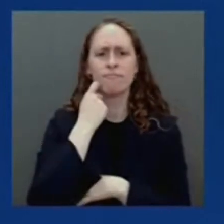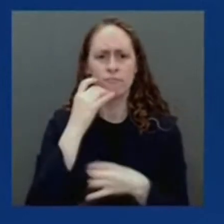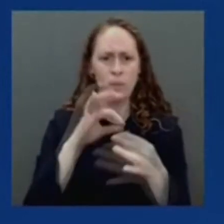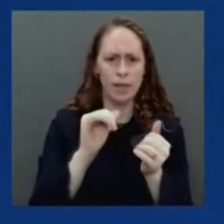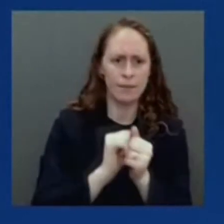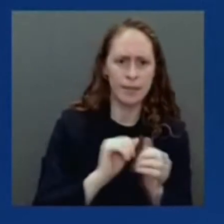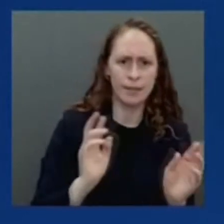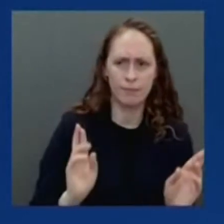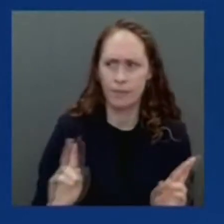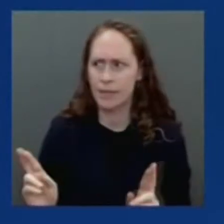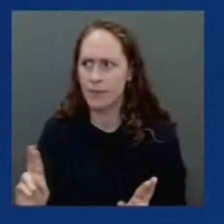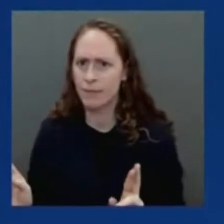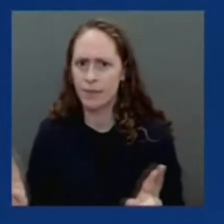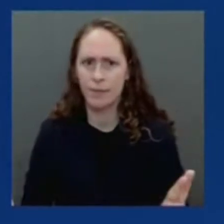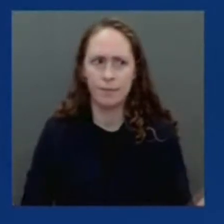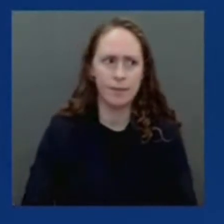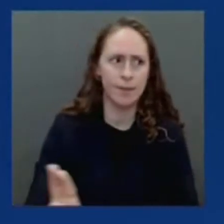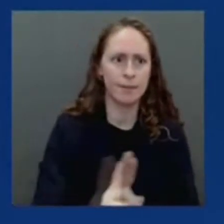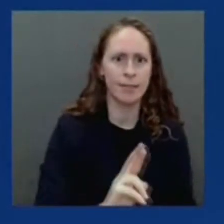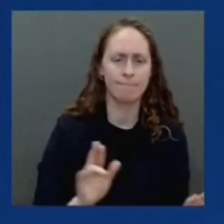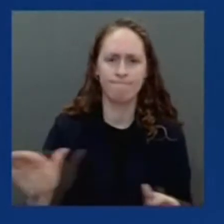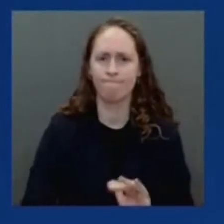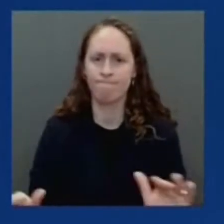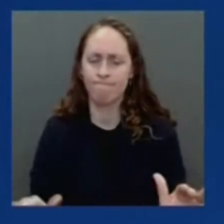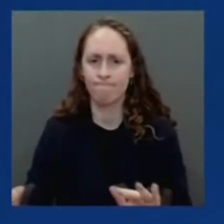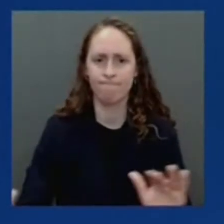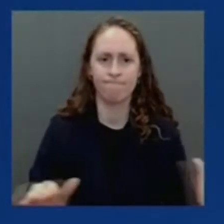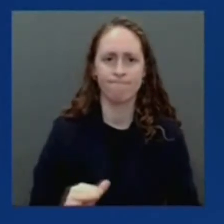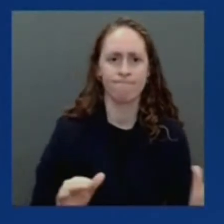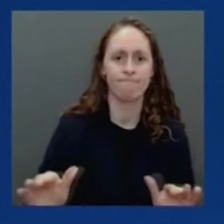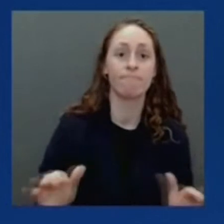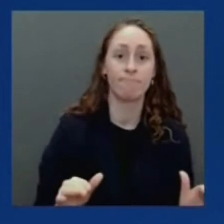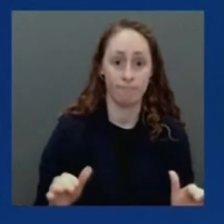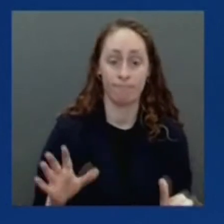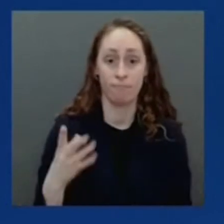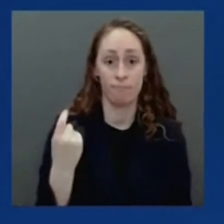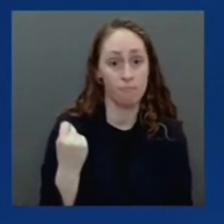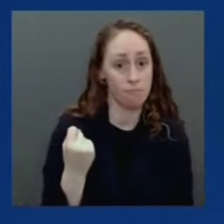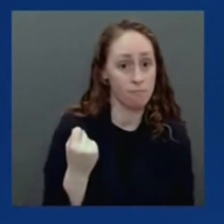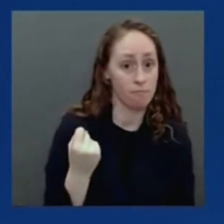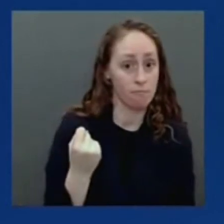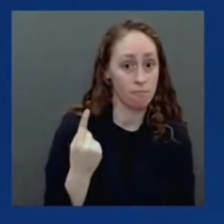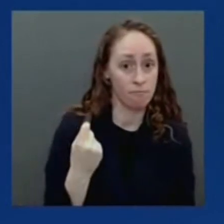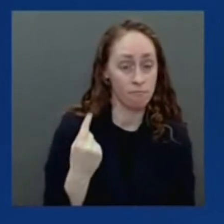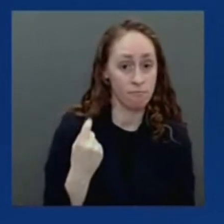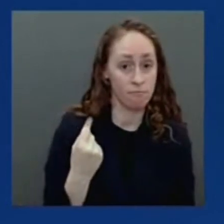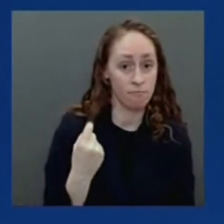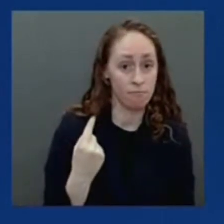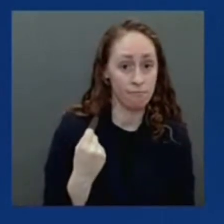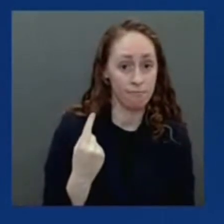CDC recommendations. We cannot begin actually packing and shipping until the